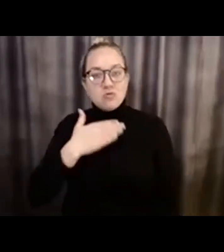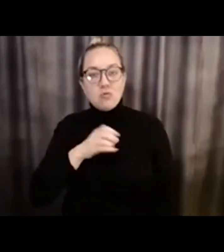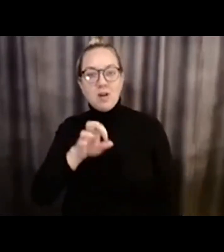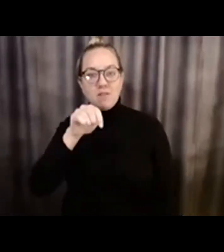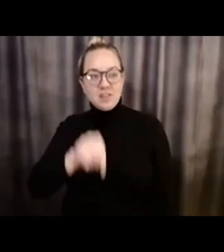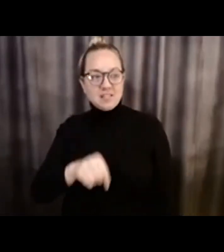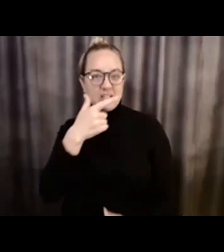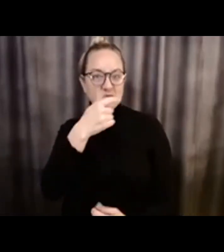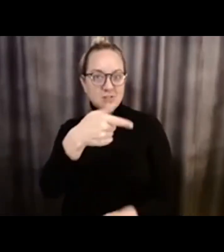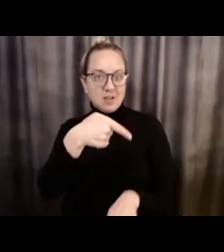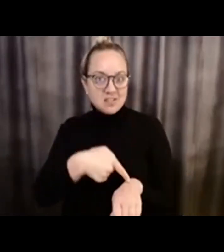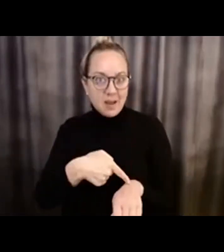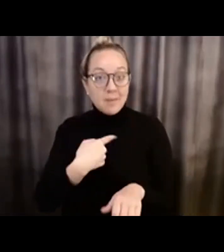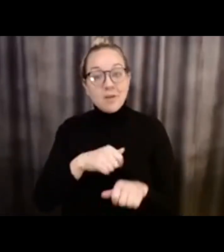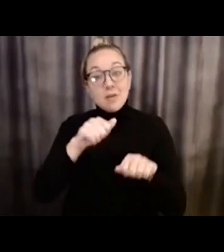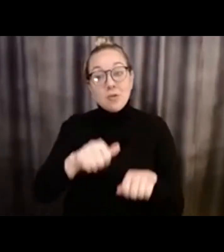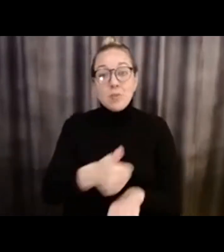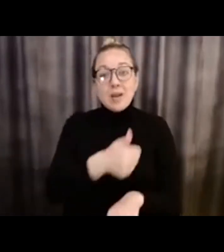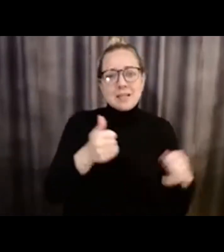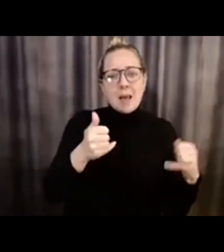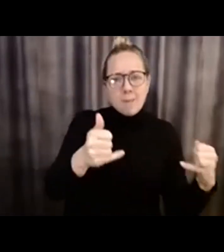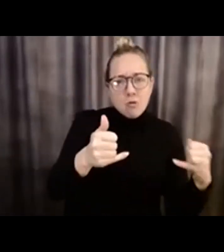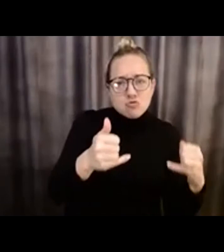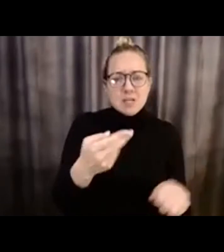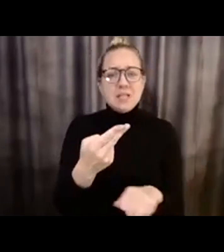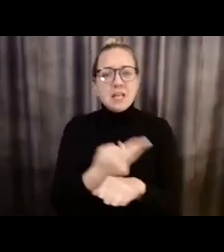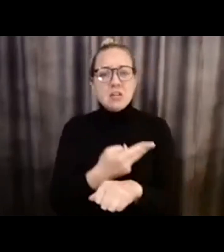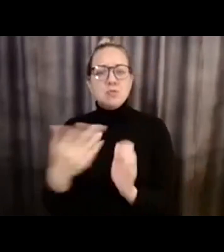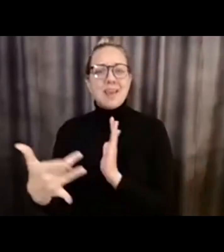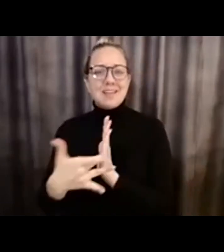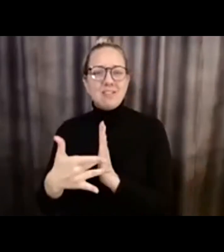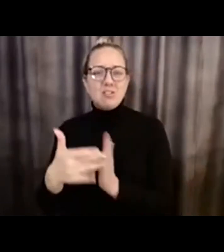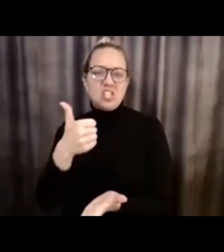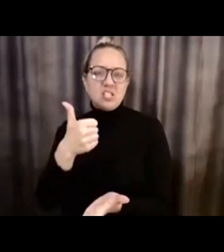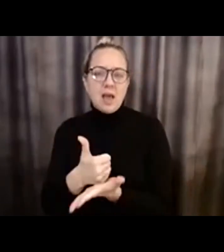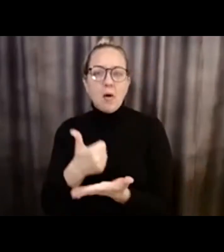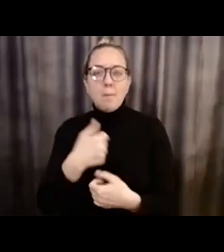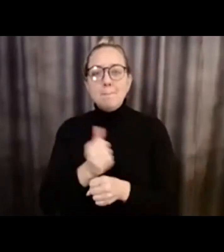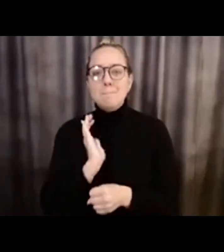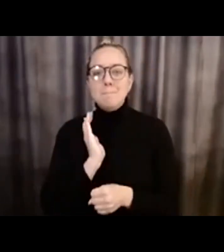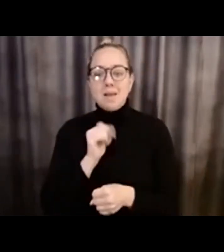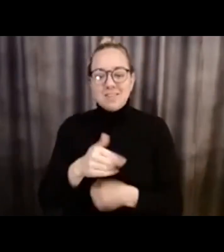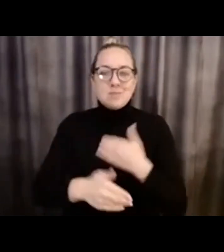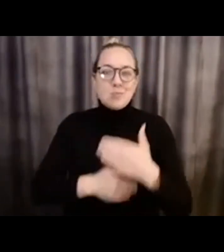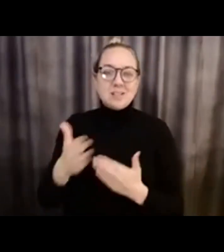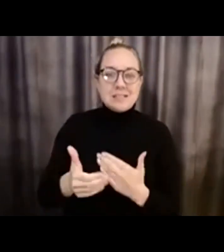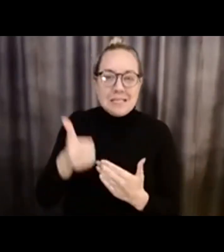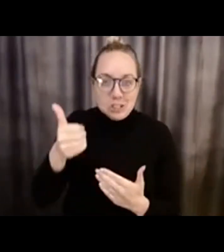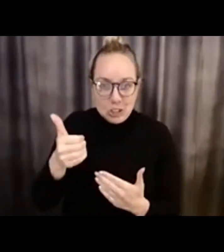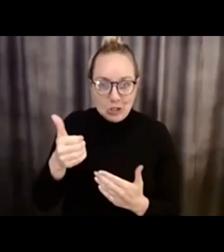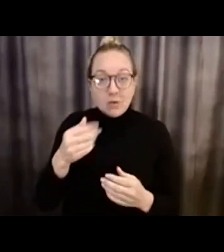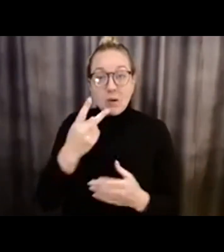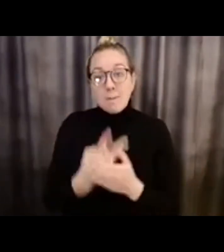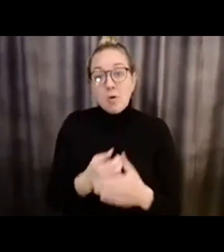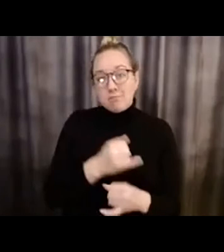using technology to ease adjustments to make the case for continuing remote work. We'll also